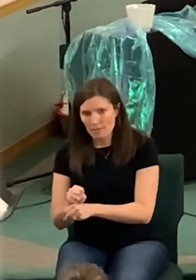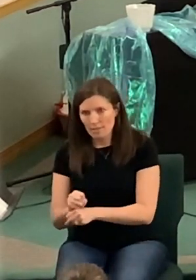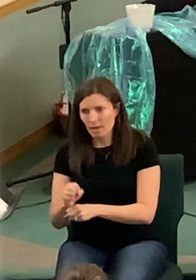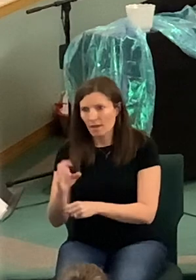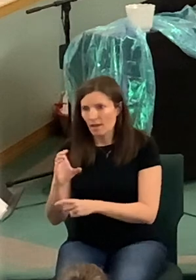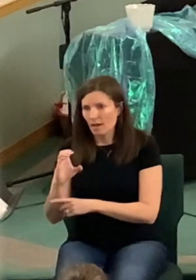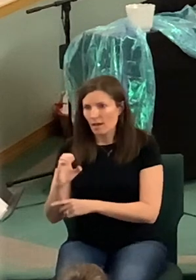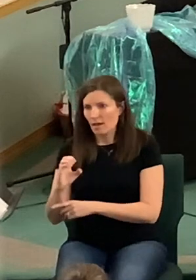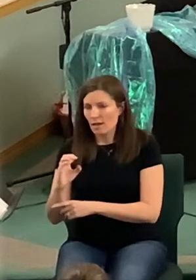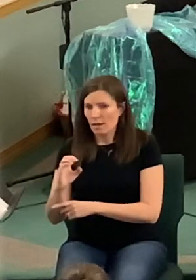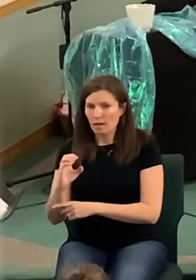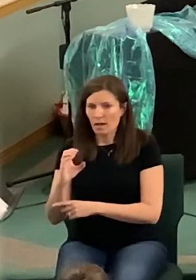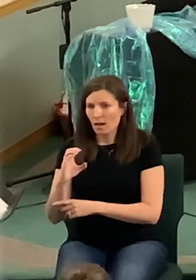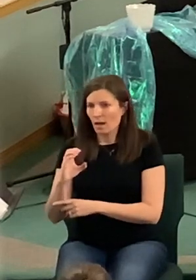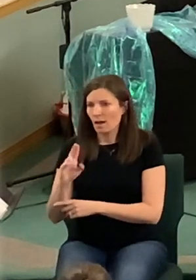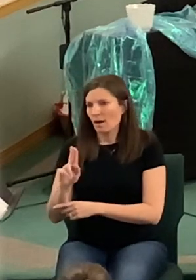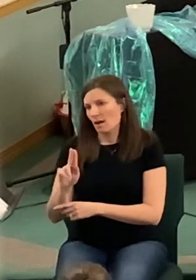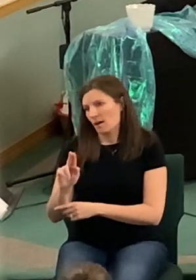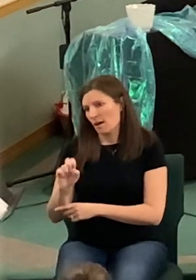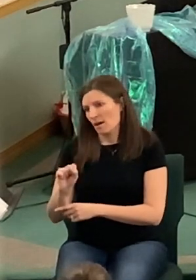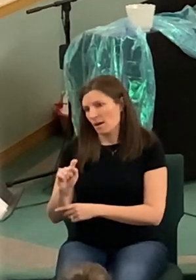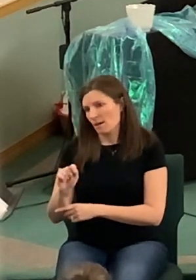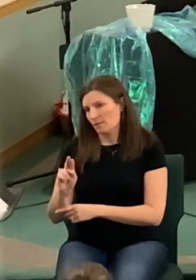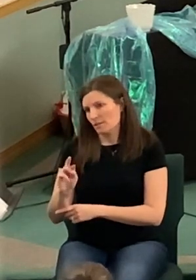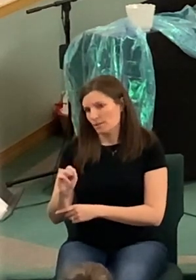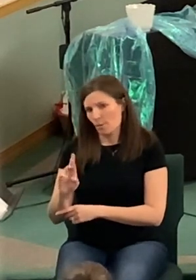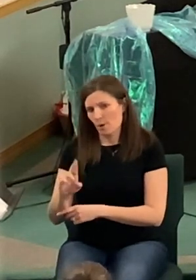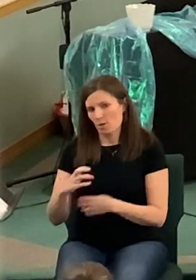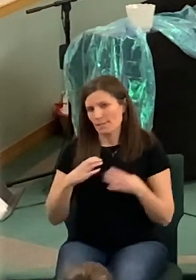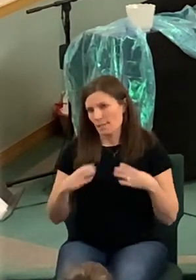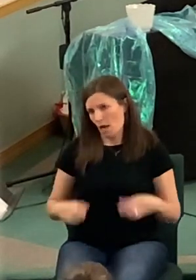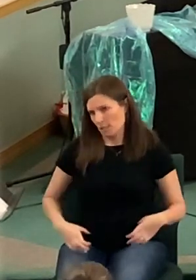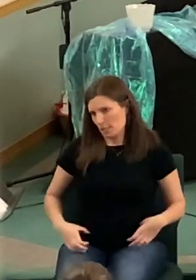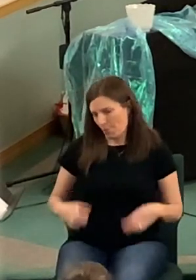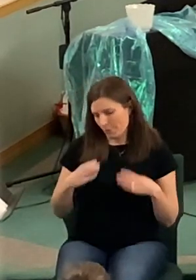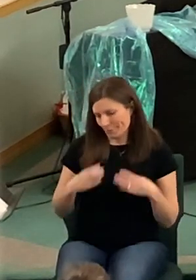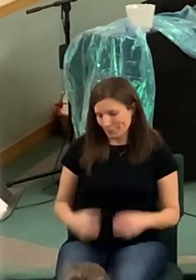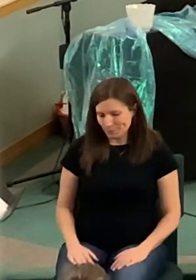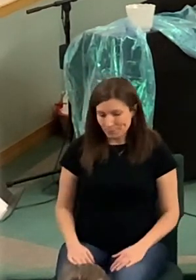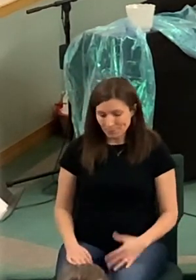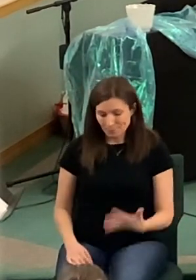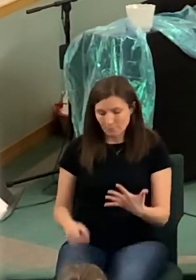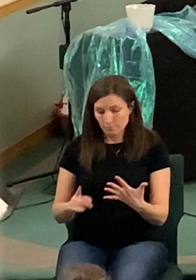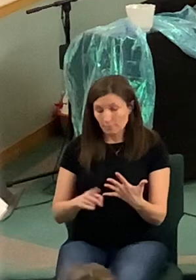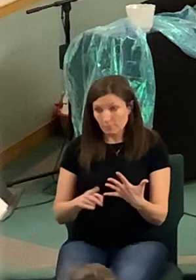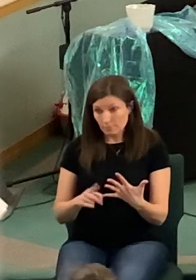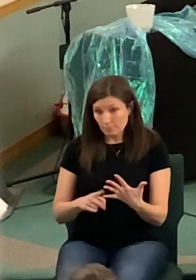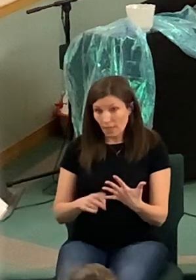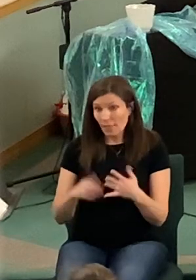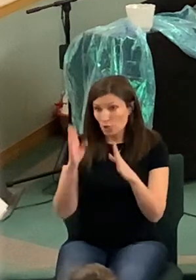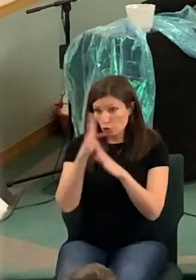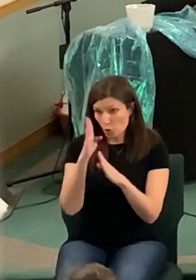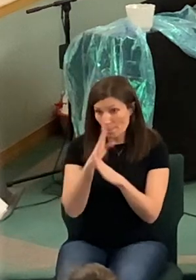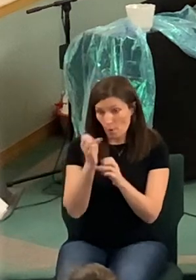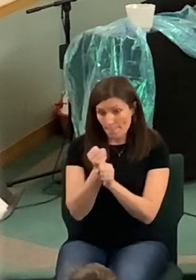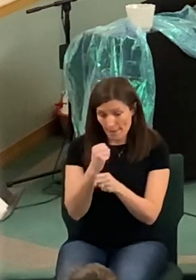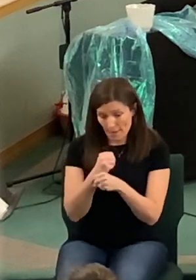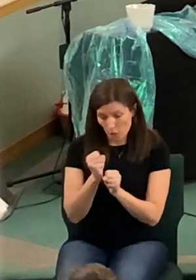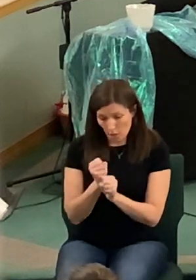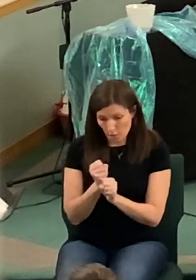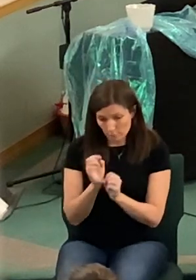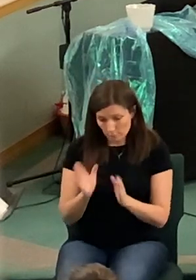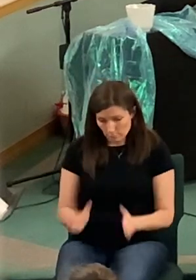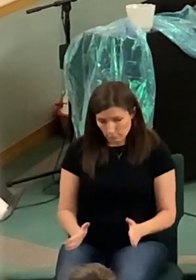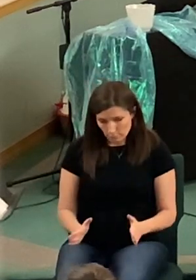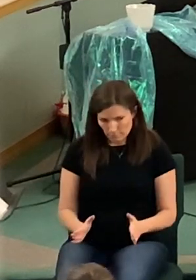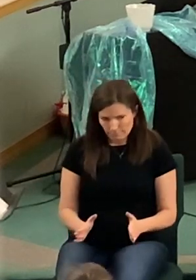the troublemaker, they say. Perhaps the most dangerous lazy worker is the troublemaker, who not only doesn't work, but